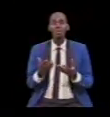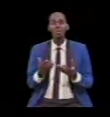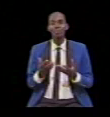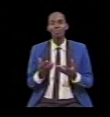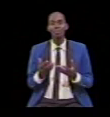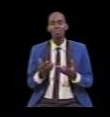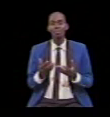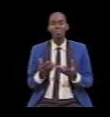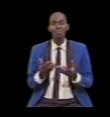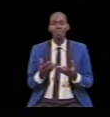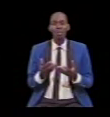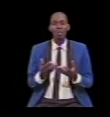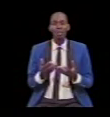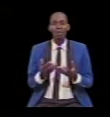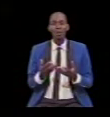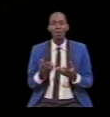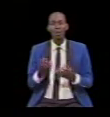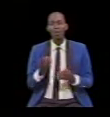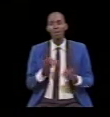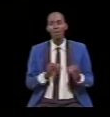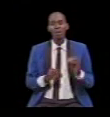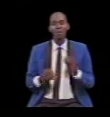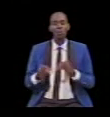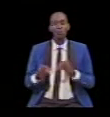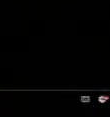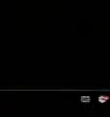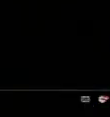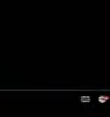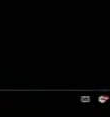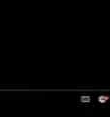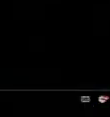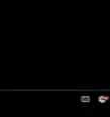want to. Oh, I will